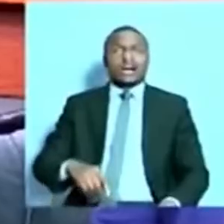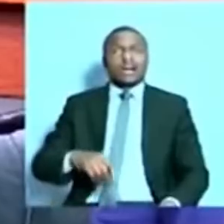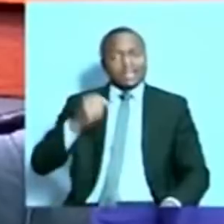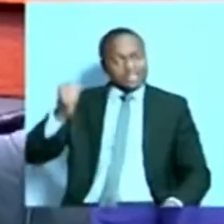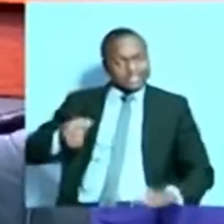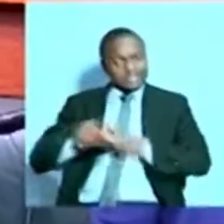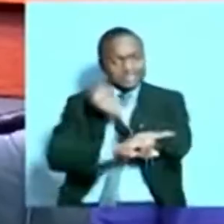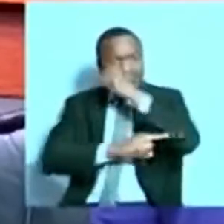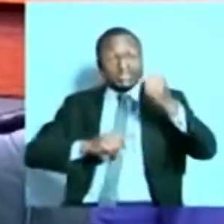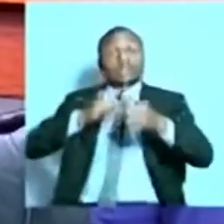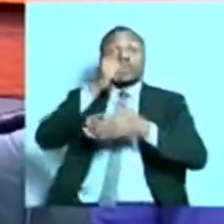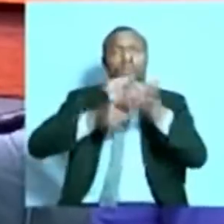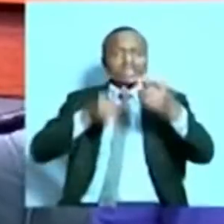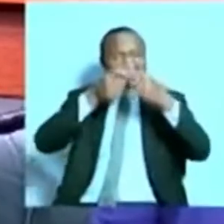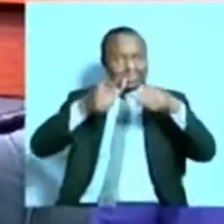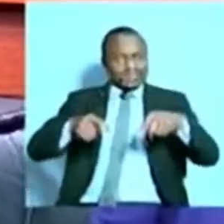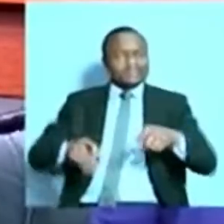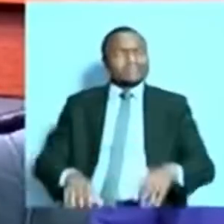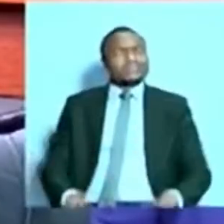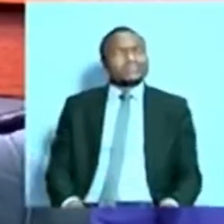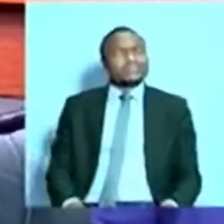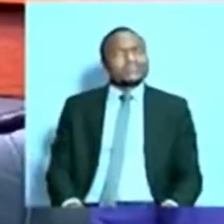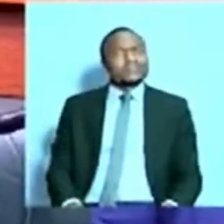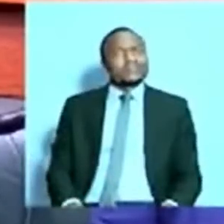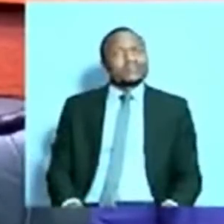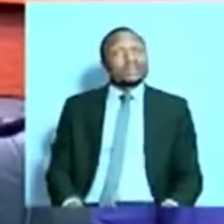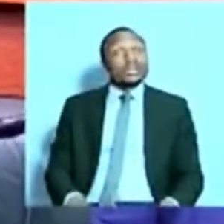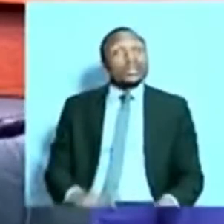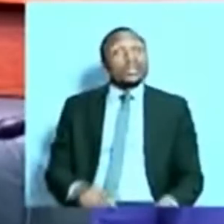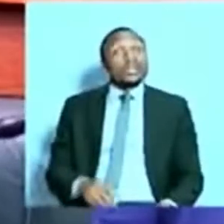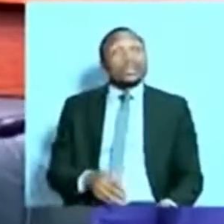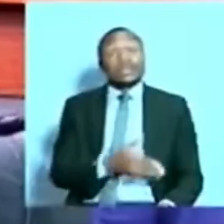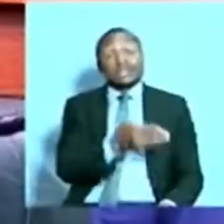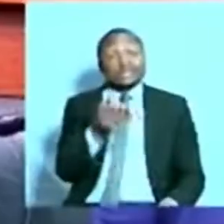Speaker, what is happening? In the case of